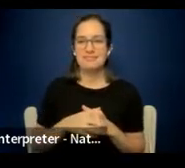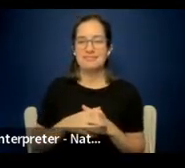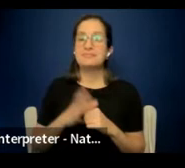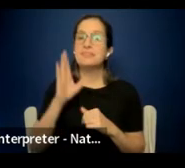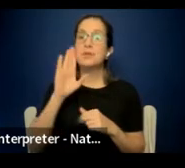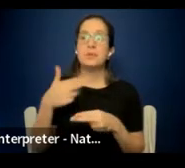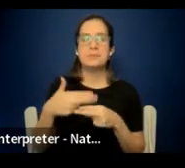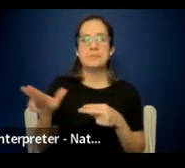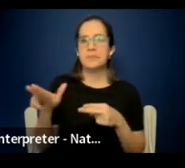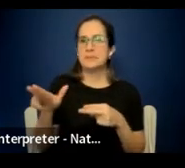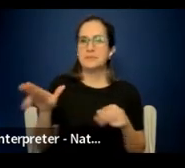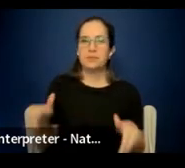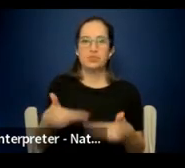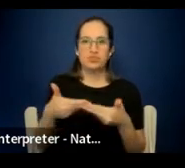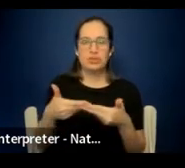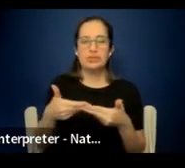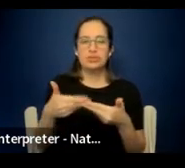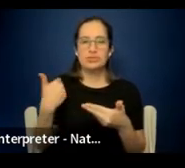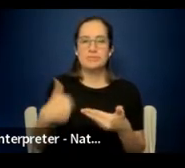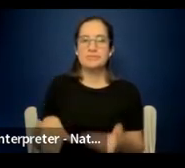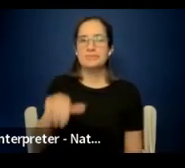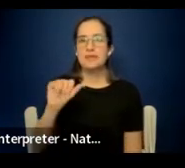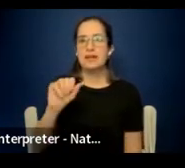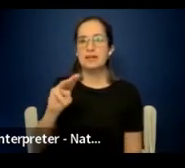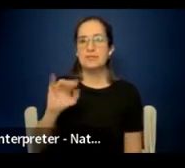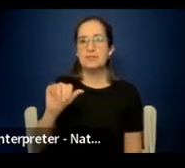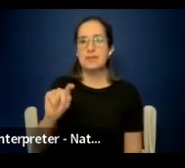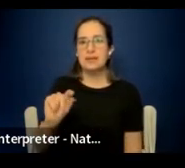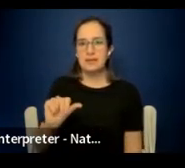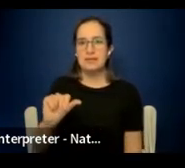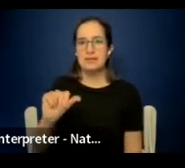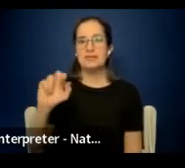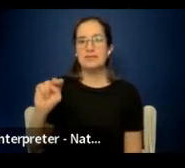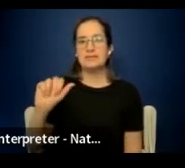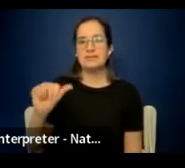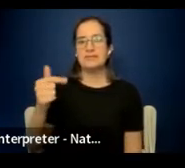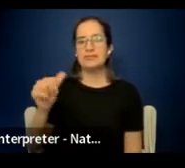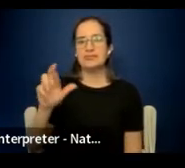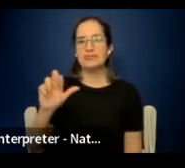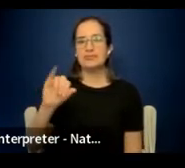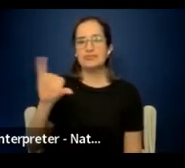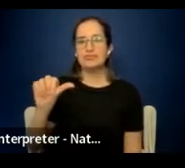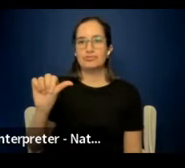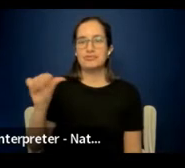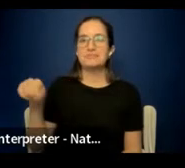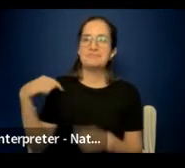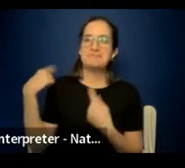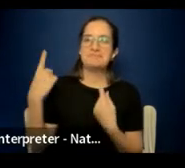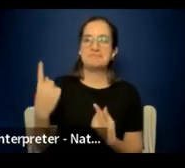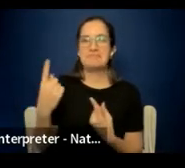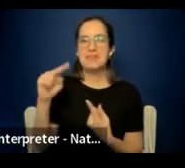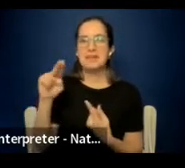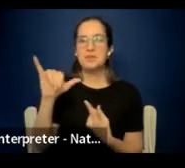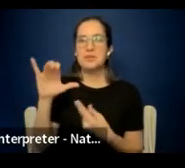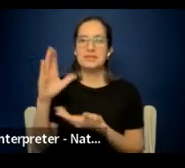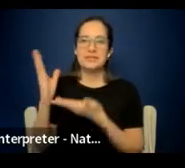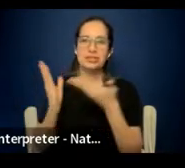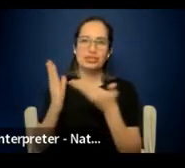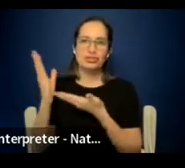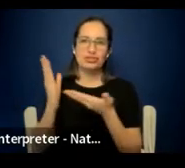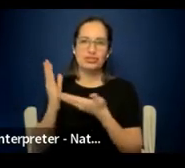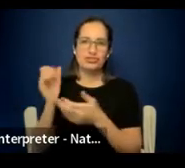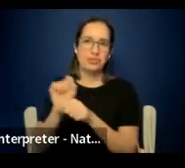quick introduction, but I'm Amita Nagaraja, and I've been working with NYC Service on a